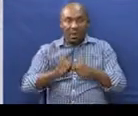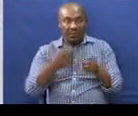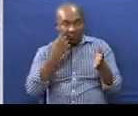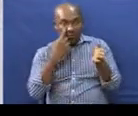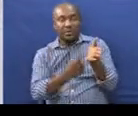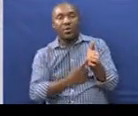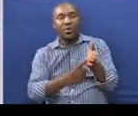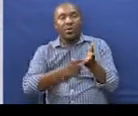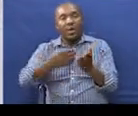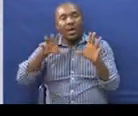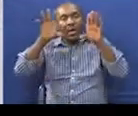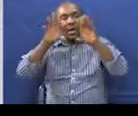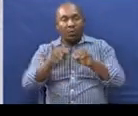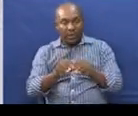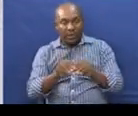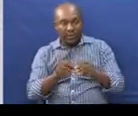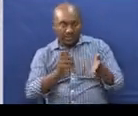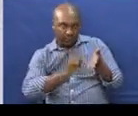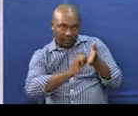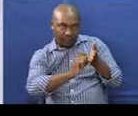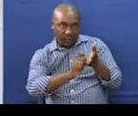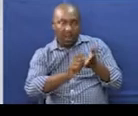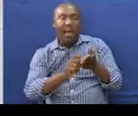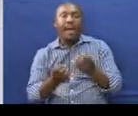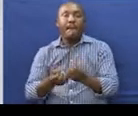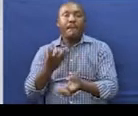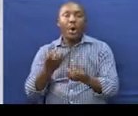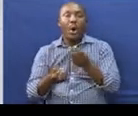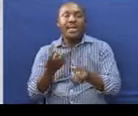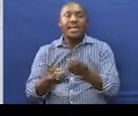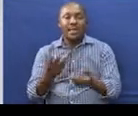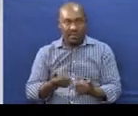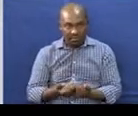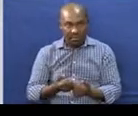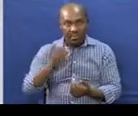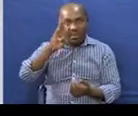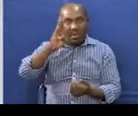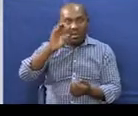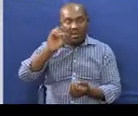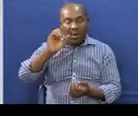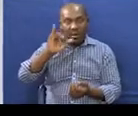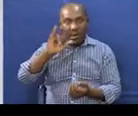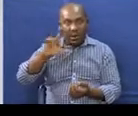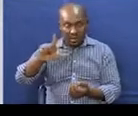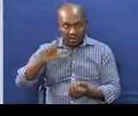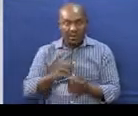the procedure needs you to make the material to shake,